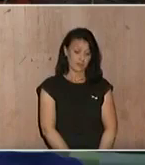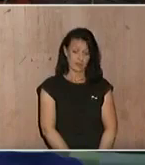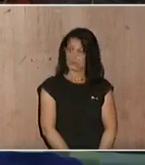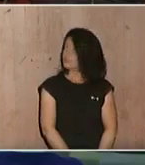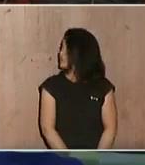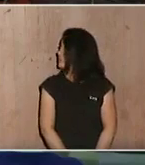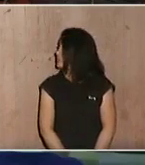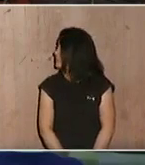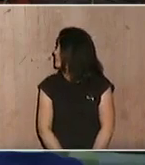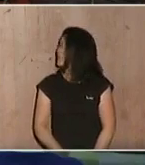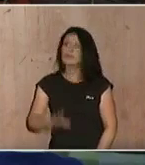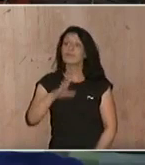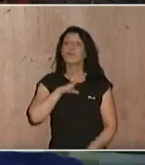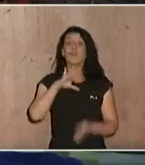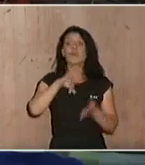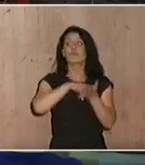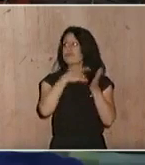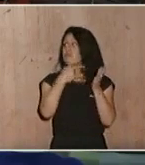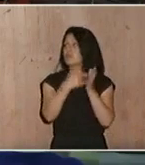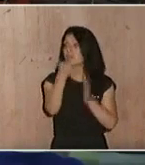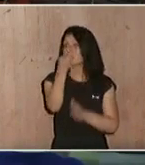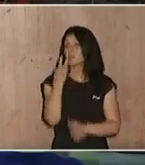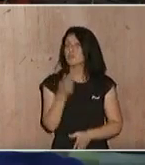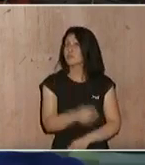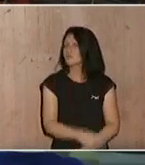Por favor, un técnico.